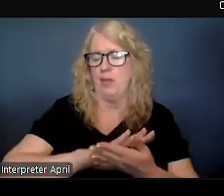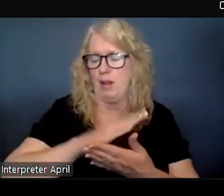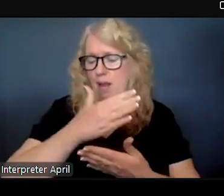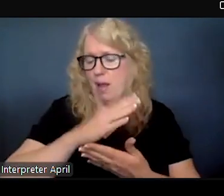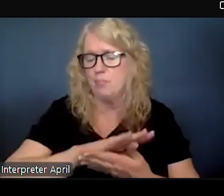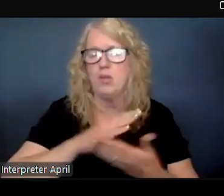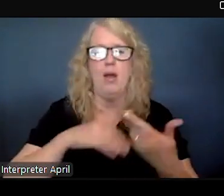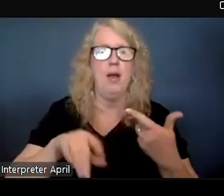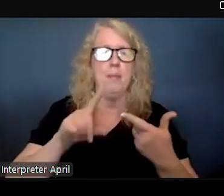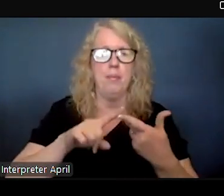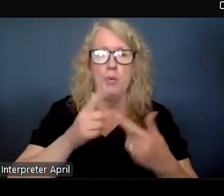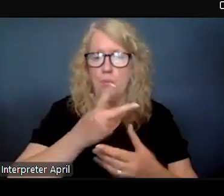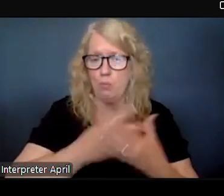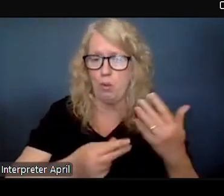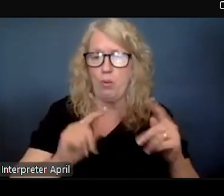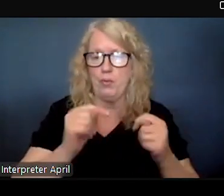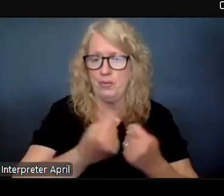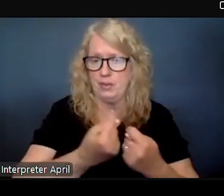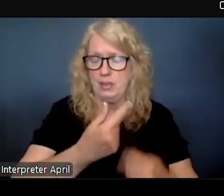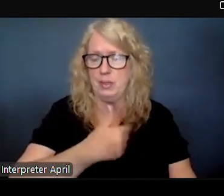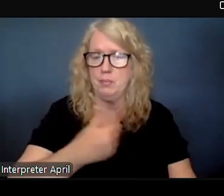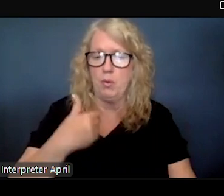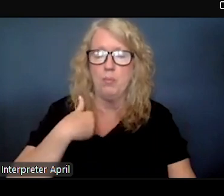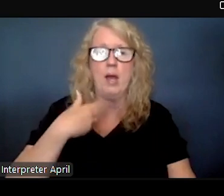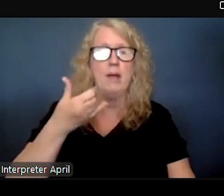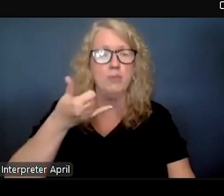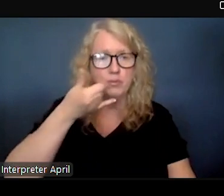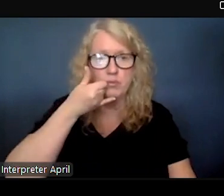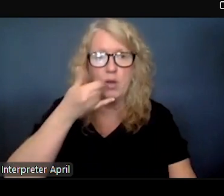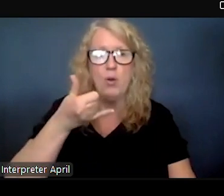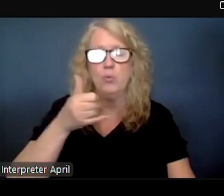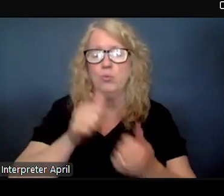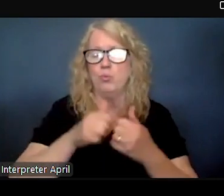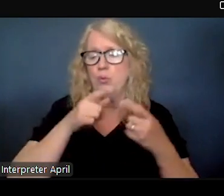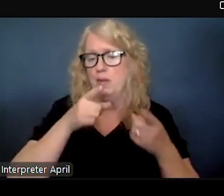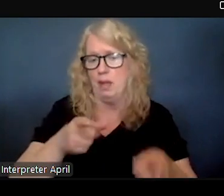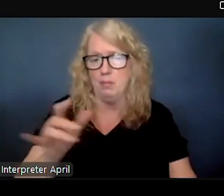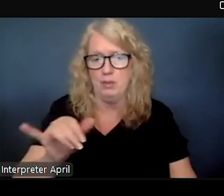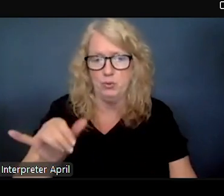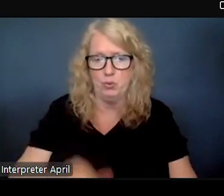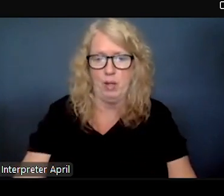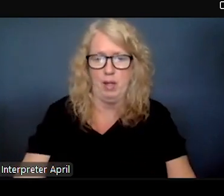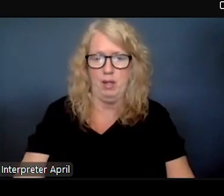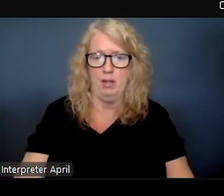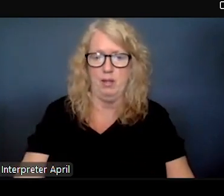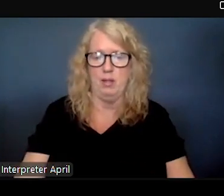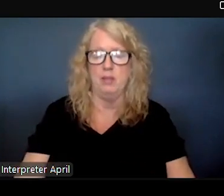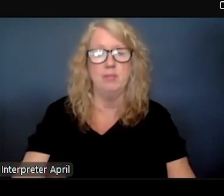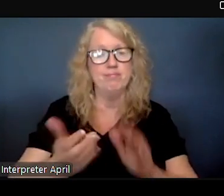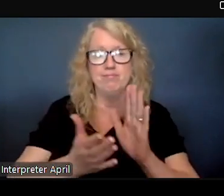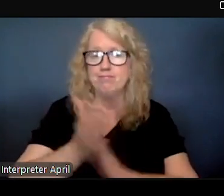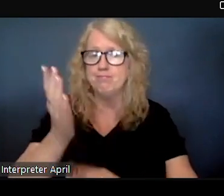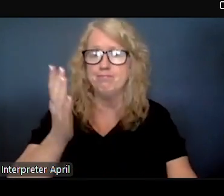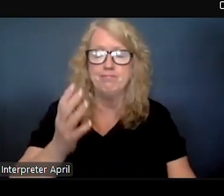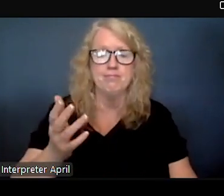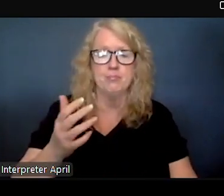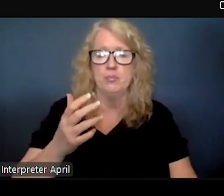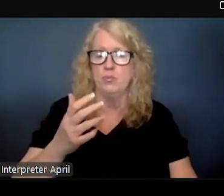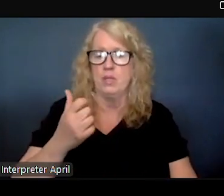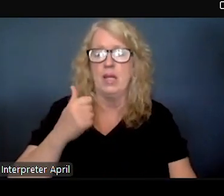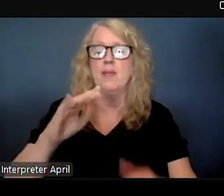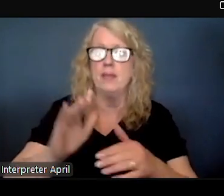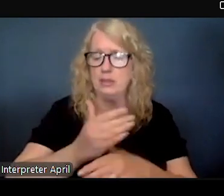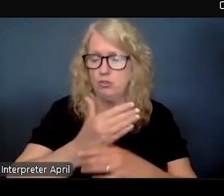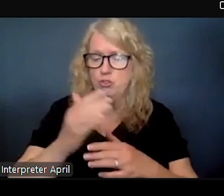laptop. Both team members have a phone with them as well. And then we head out the door. There is a